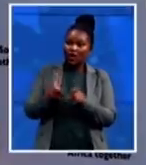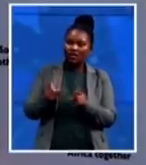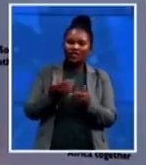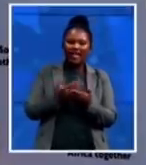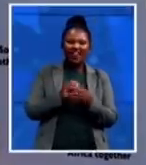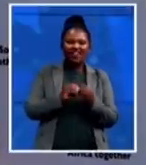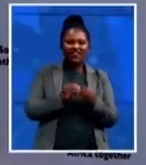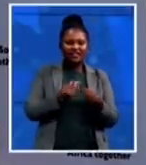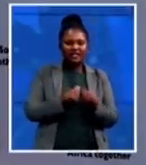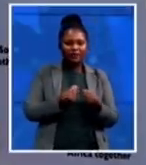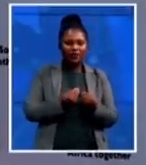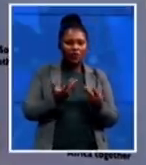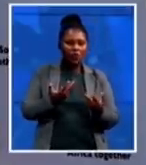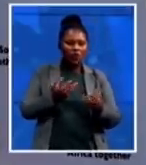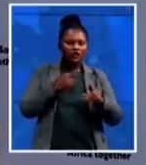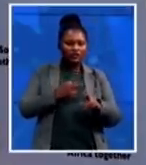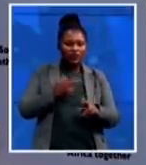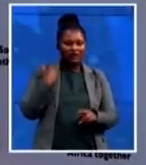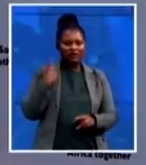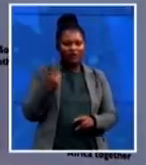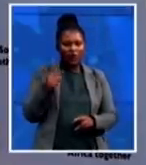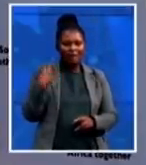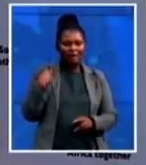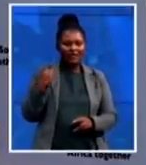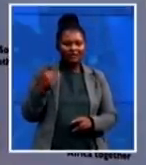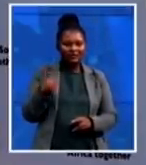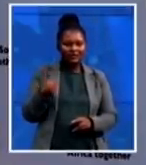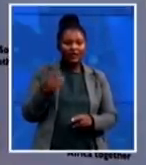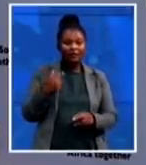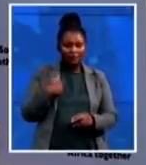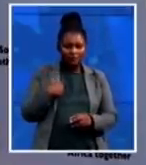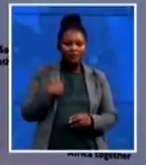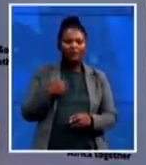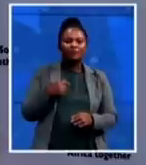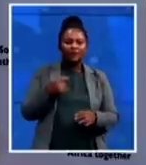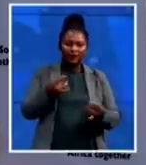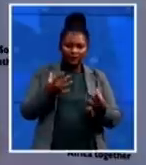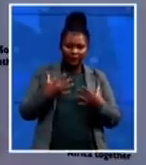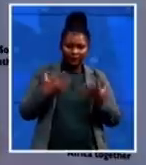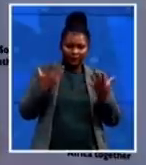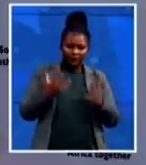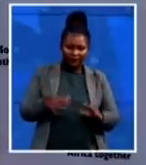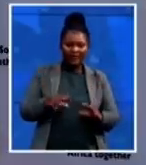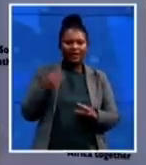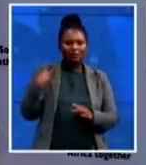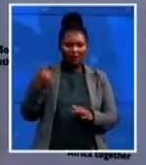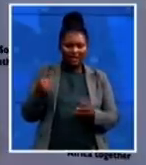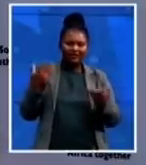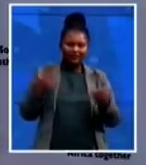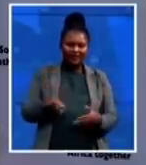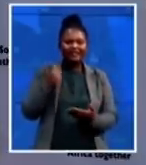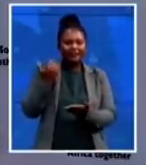minister? I have been reliably informed that the minister did submit all